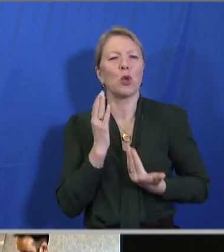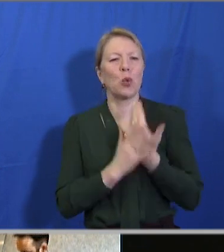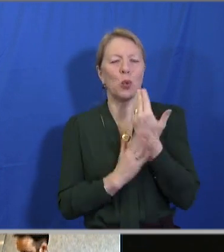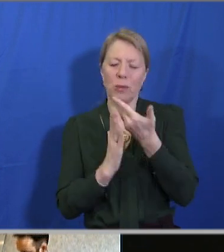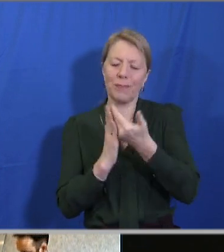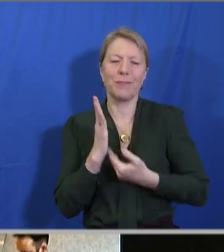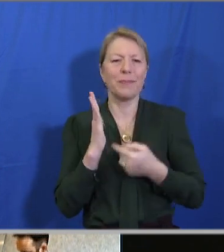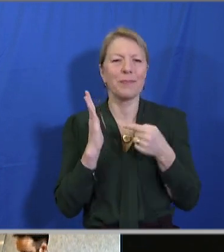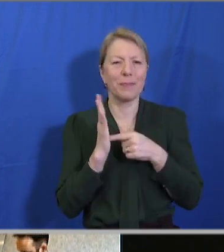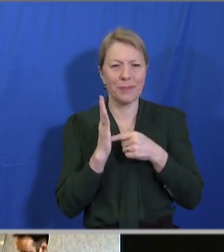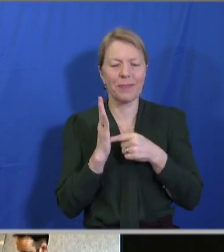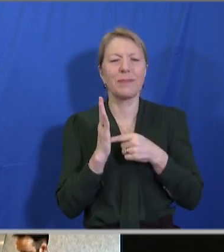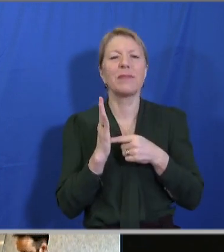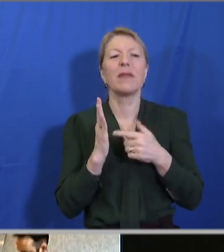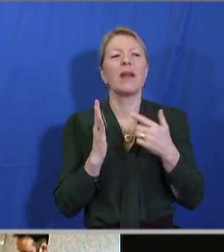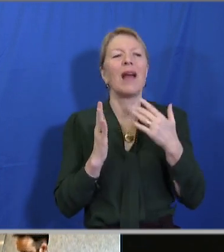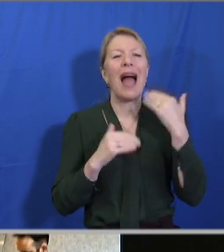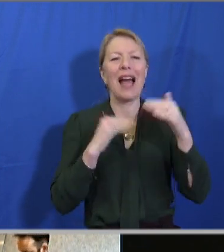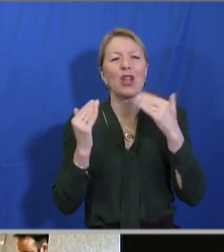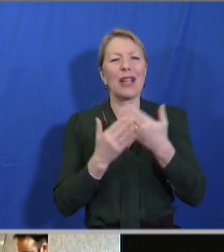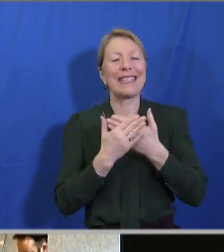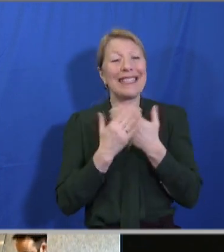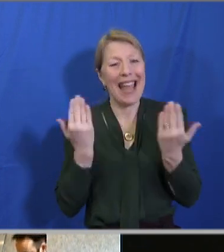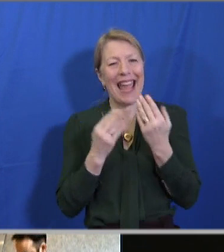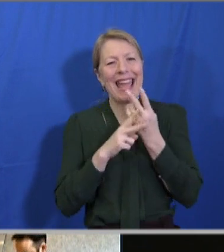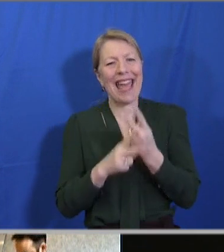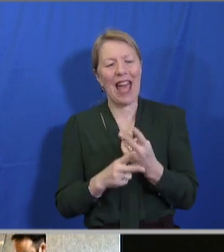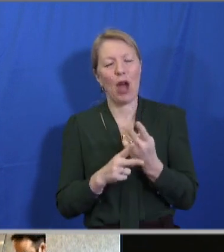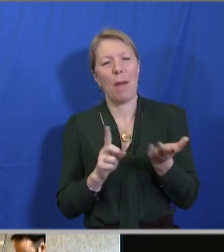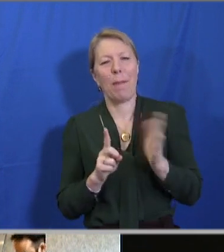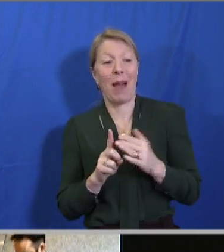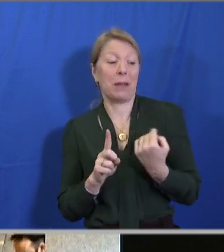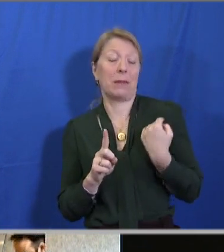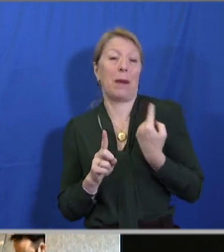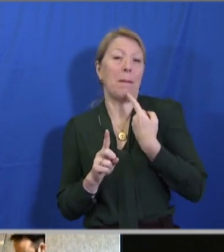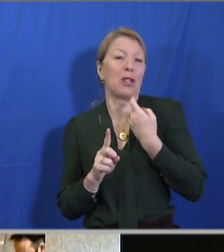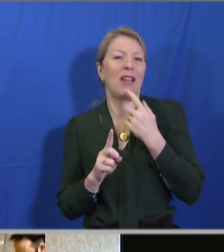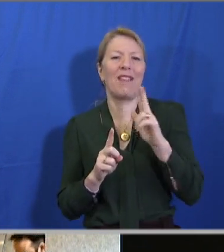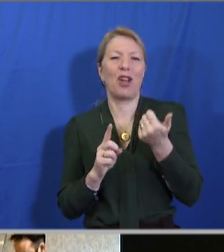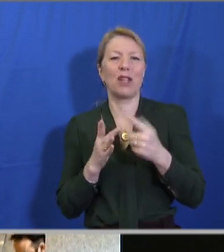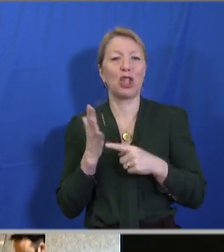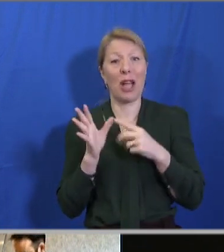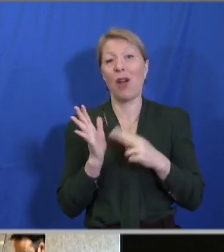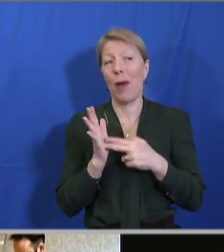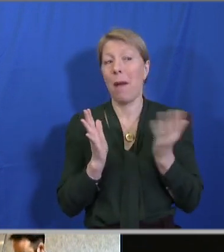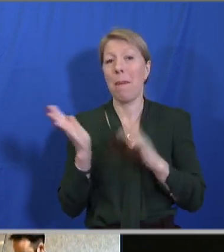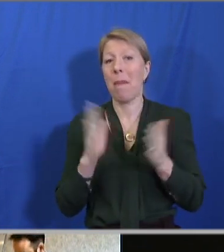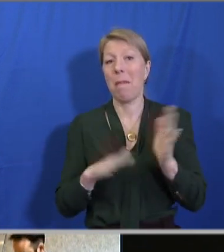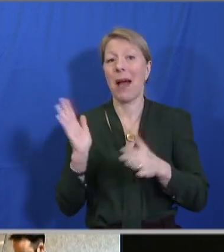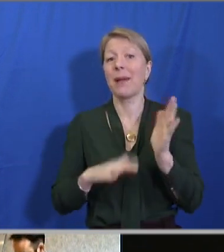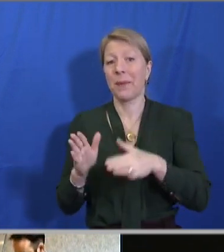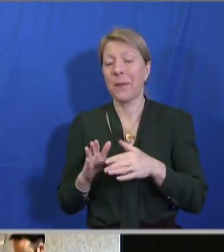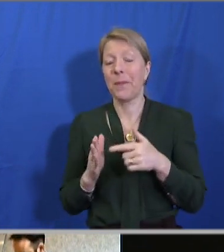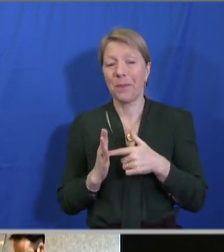short breaks and transport back on Monday the 31st of January. And my officials working with the Health and Social Care